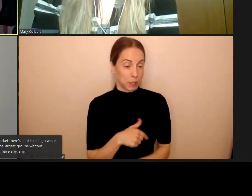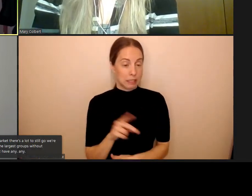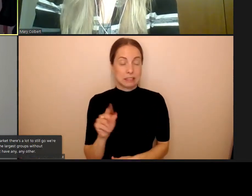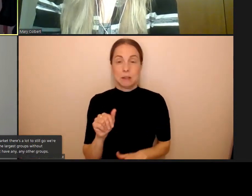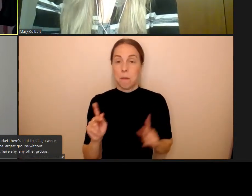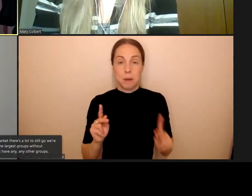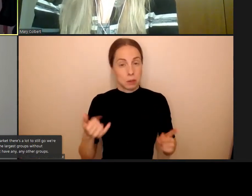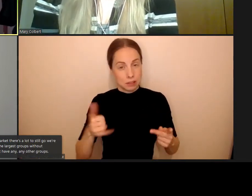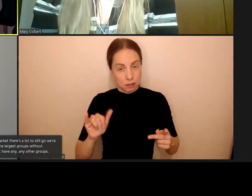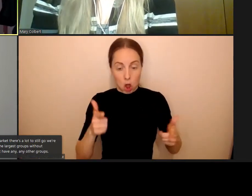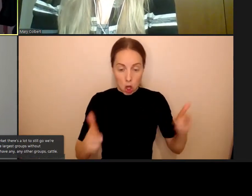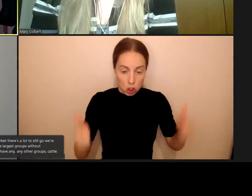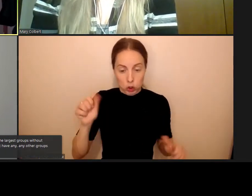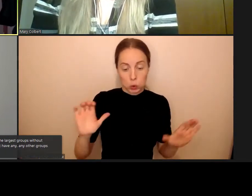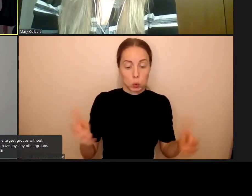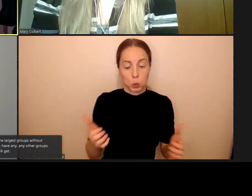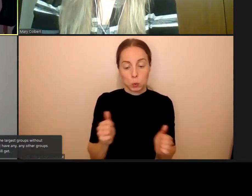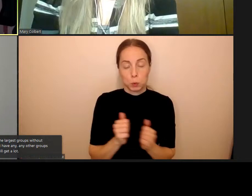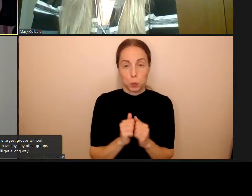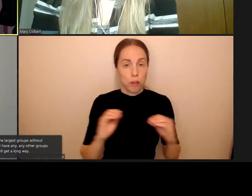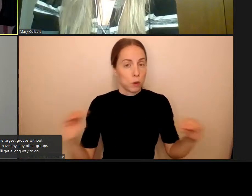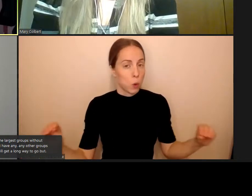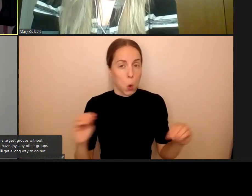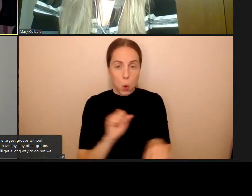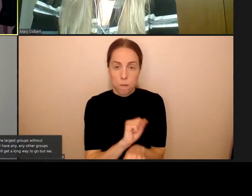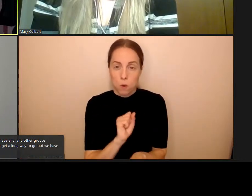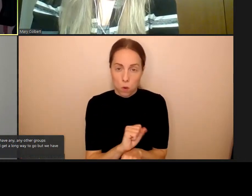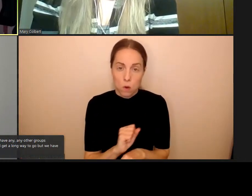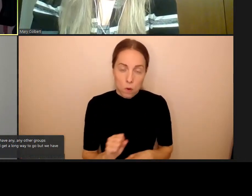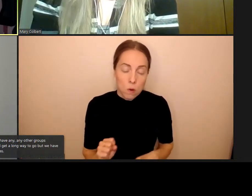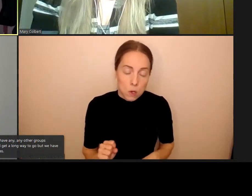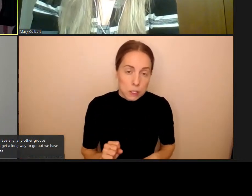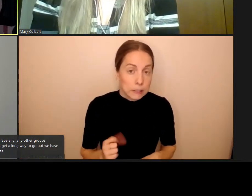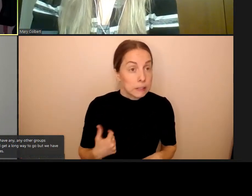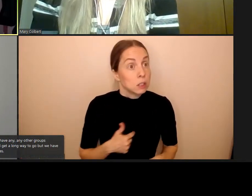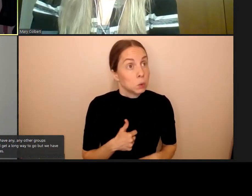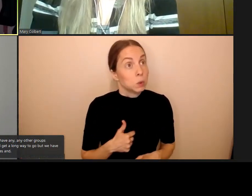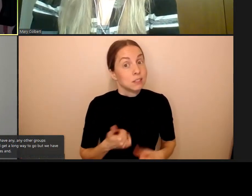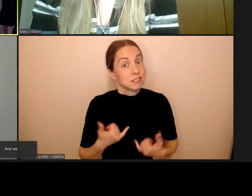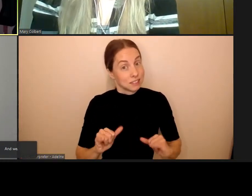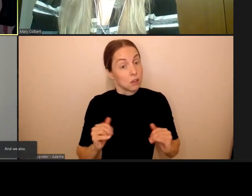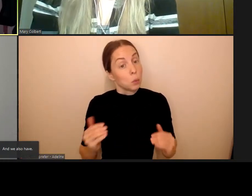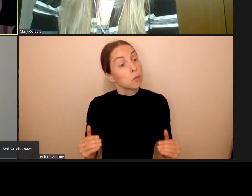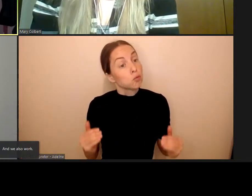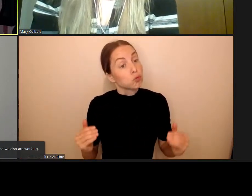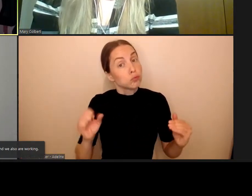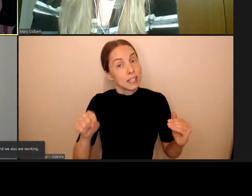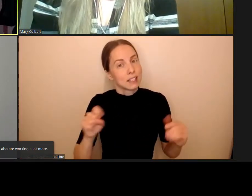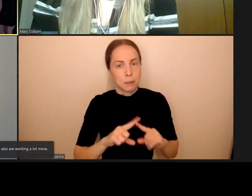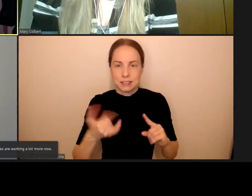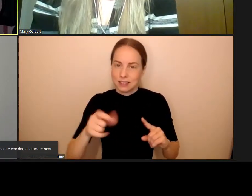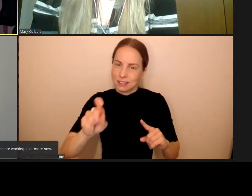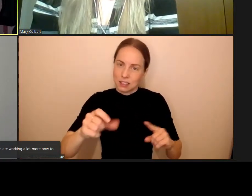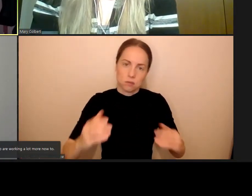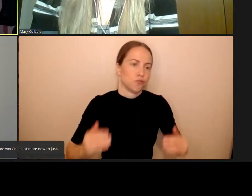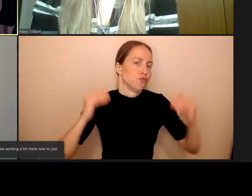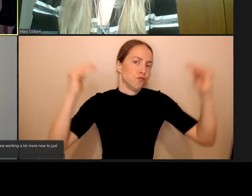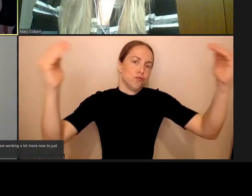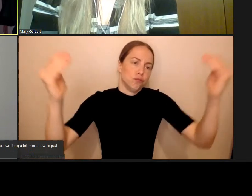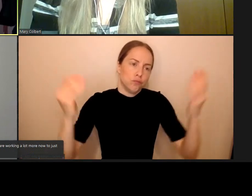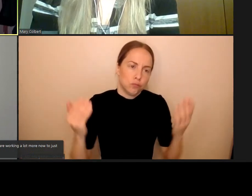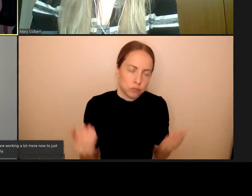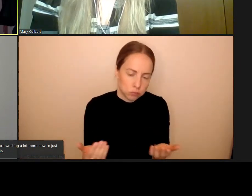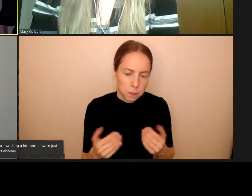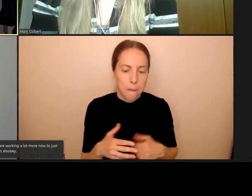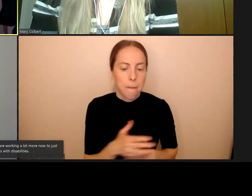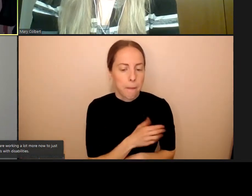the groups categories, but we have a long way to go, but we have made advances. And we also are working a lot more now to just get individuals